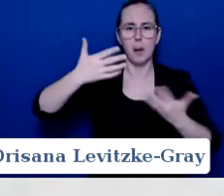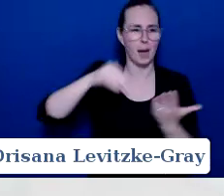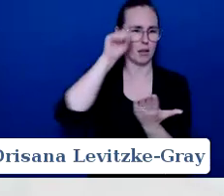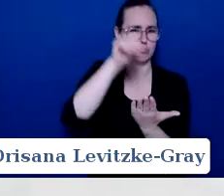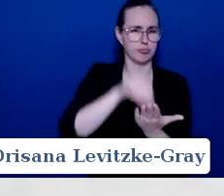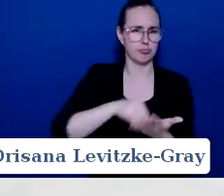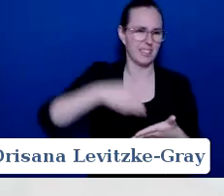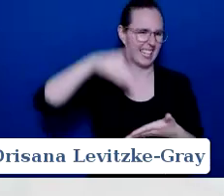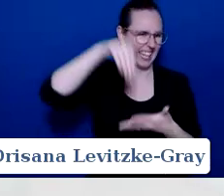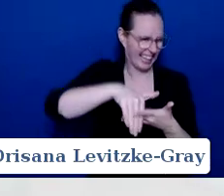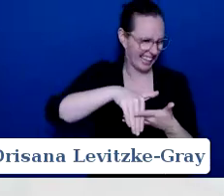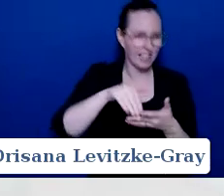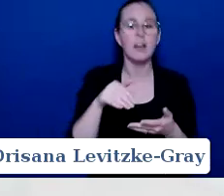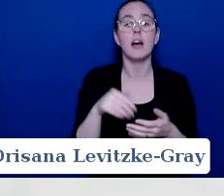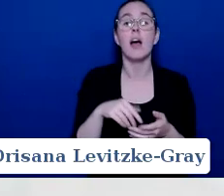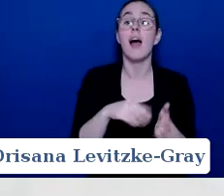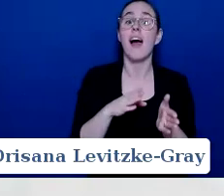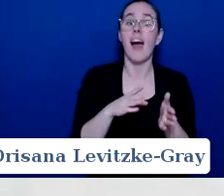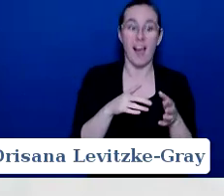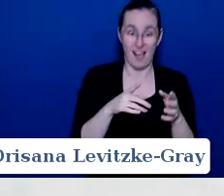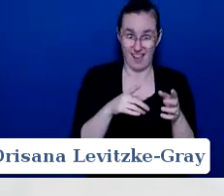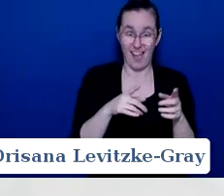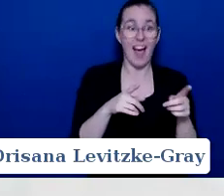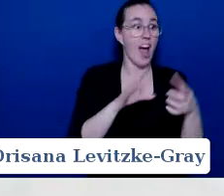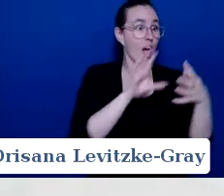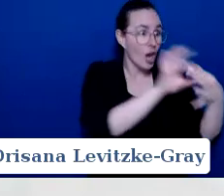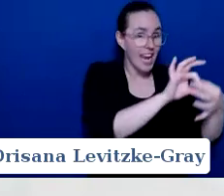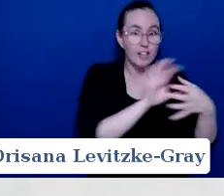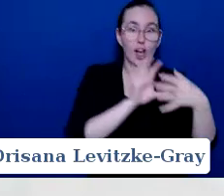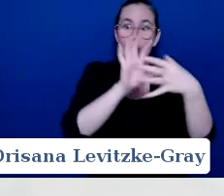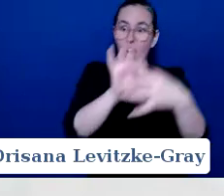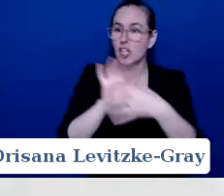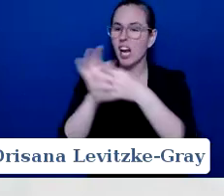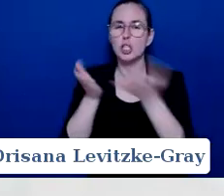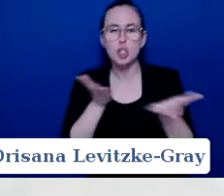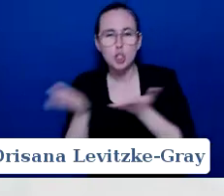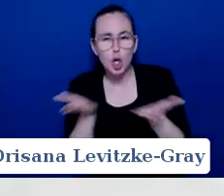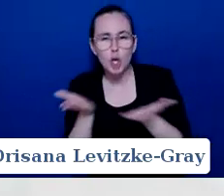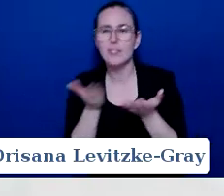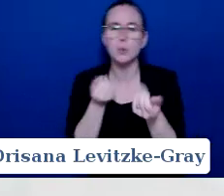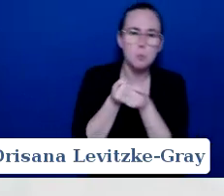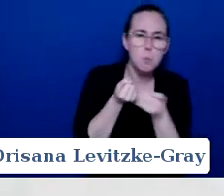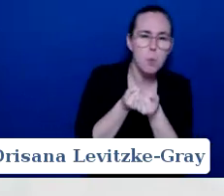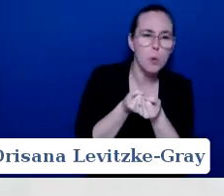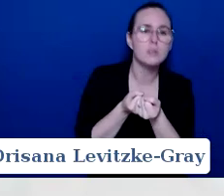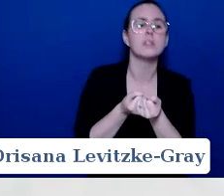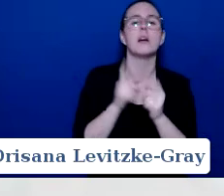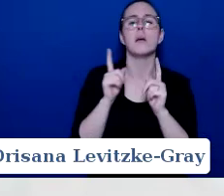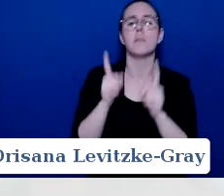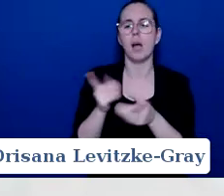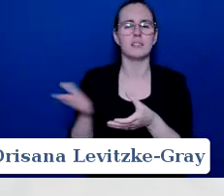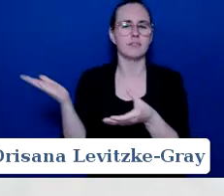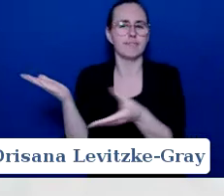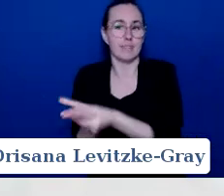it developed a case, we call it VNet, then randomly selected a committee of assessors. And after